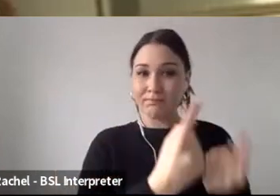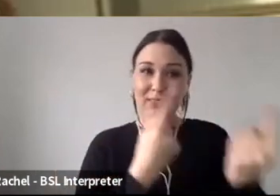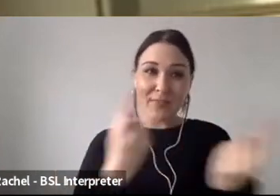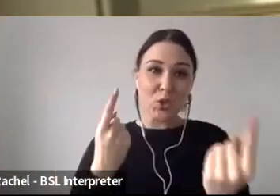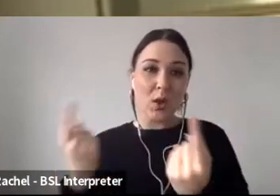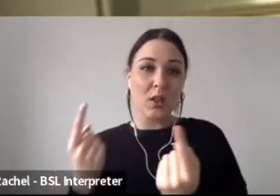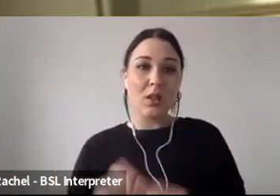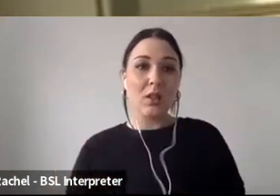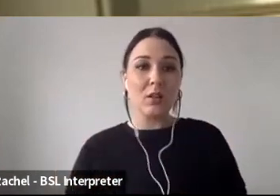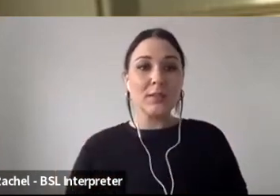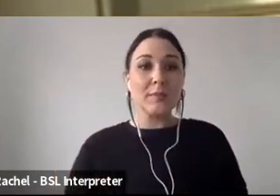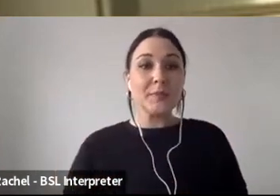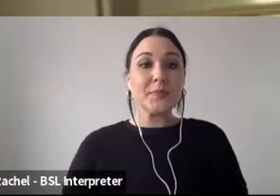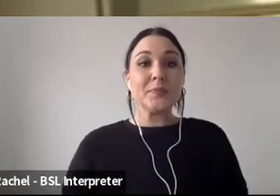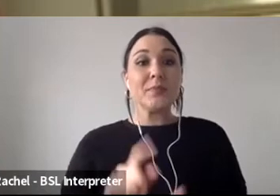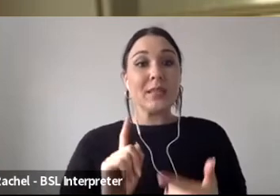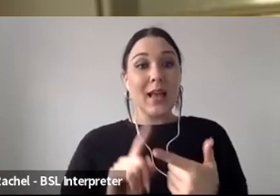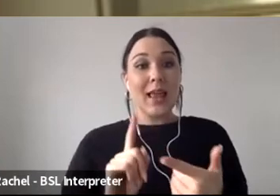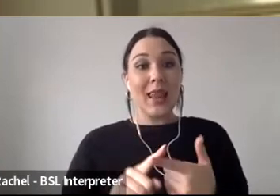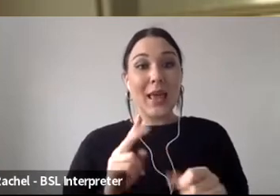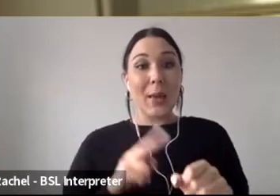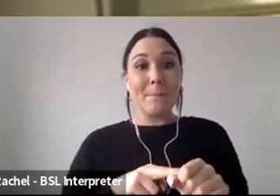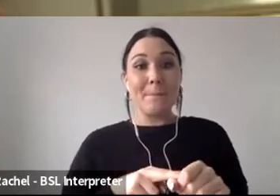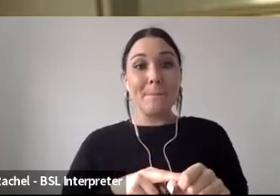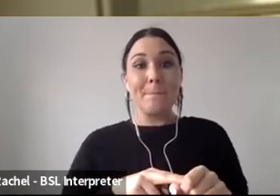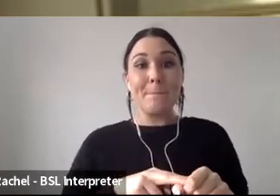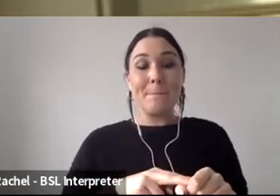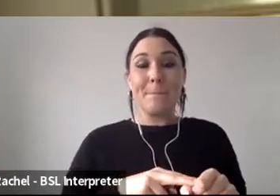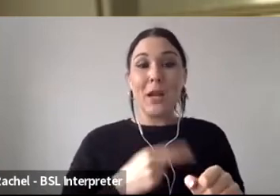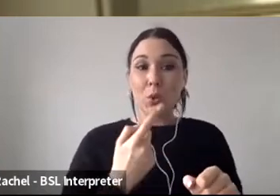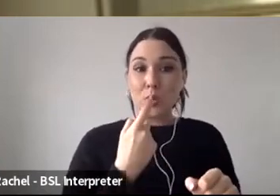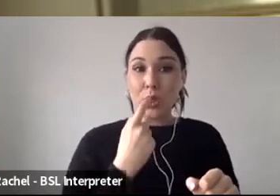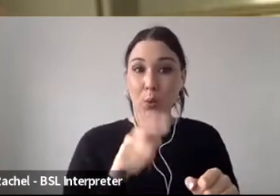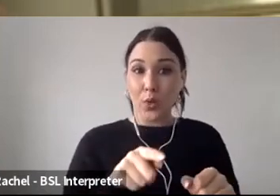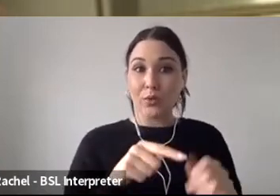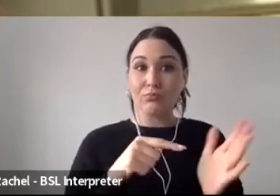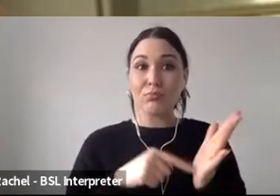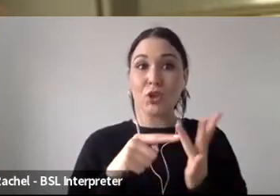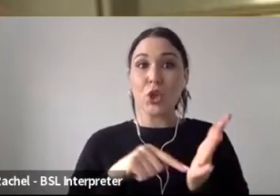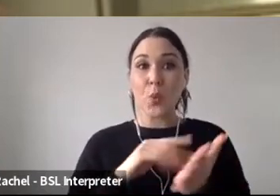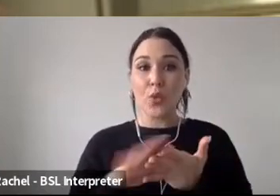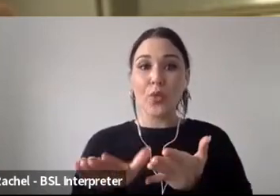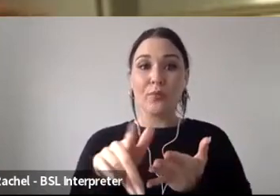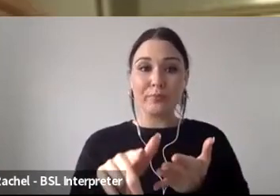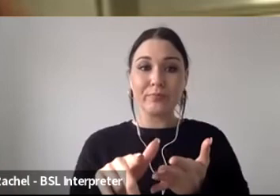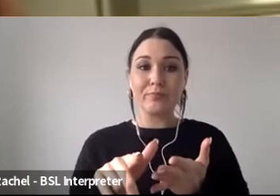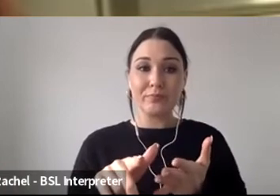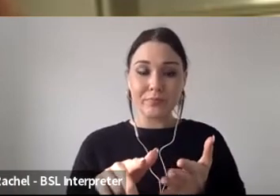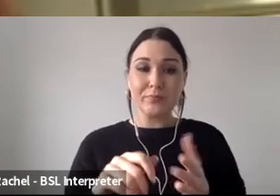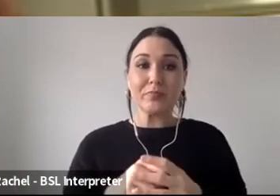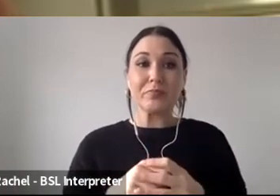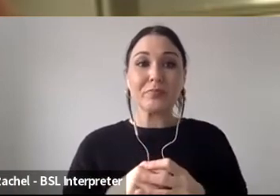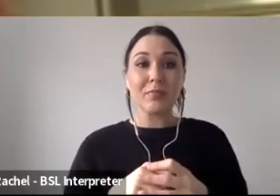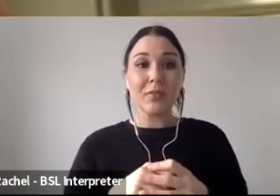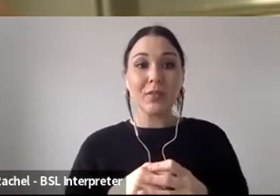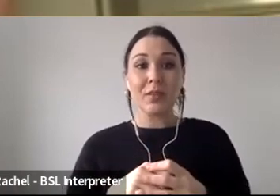you could have a Bluetooth. So my cochlear implant is Bluetooth enabled.